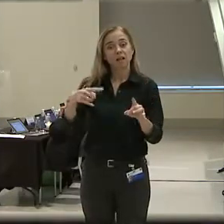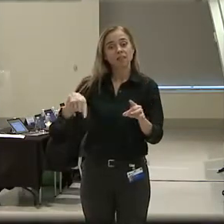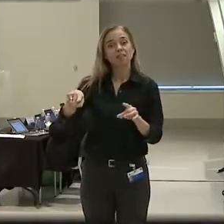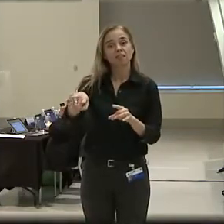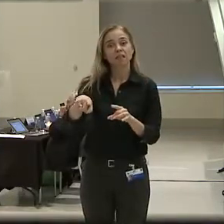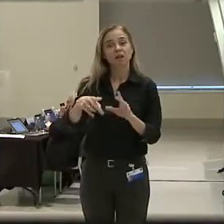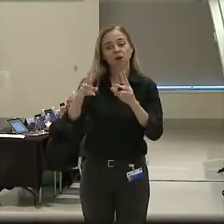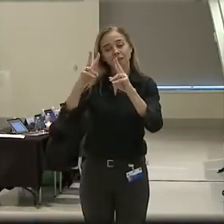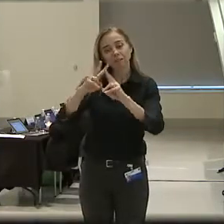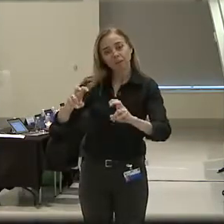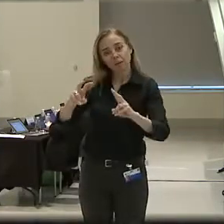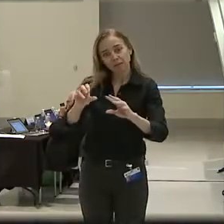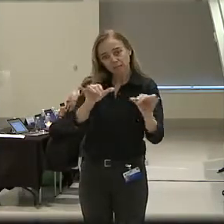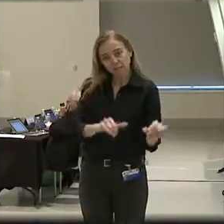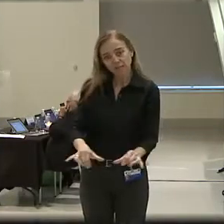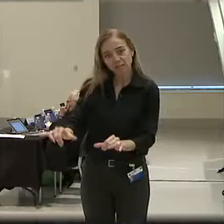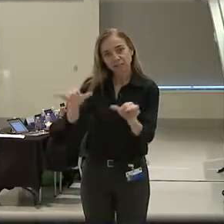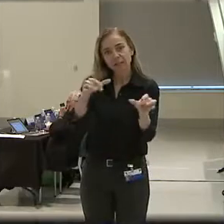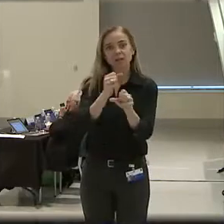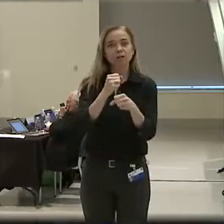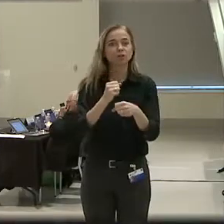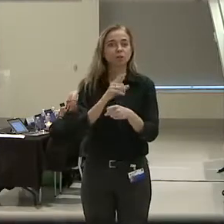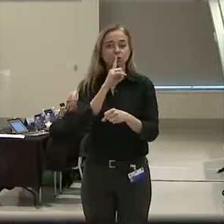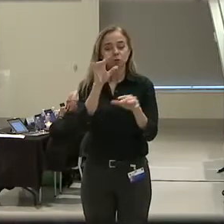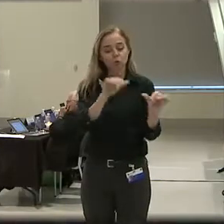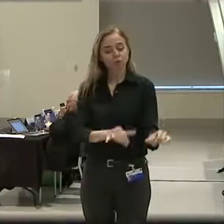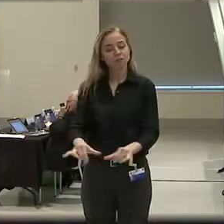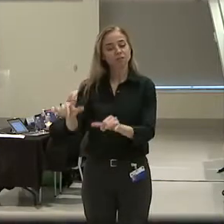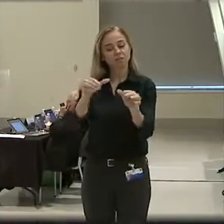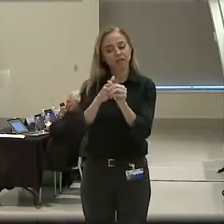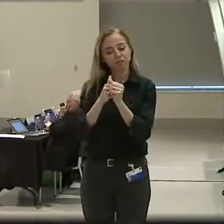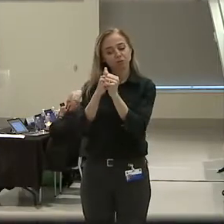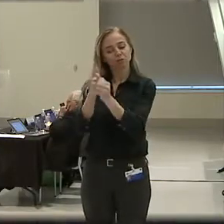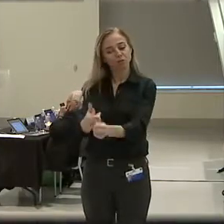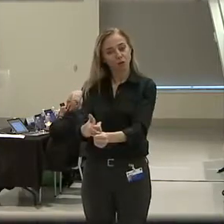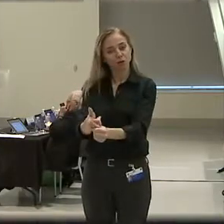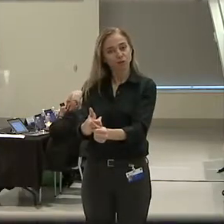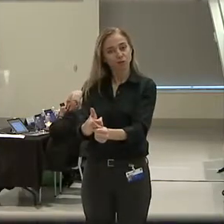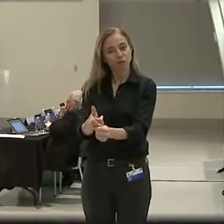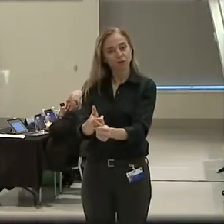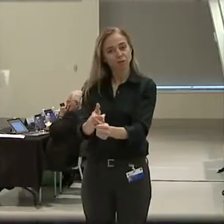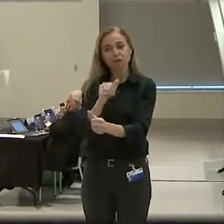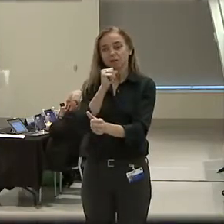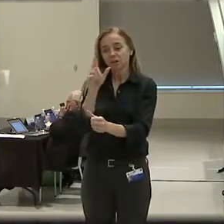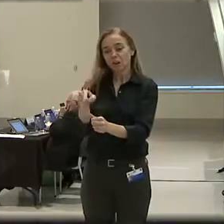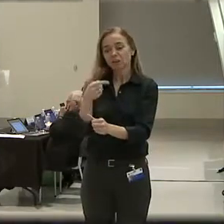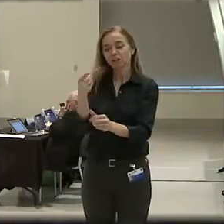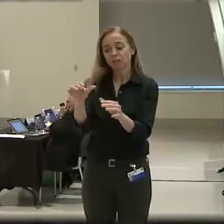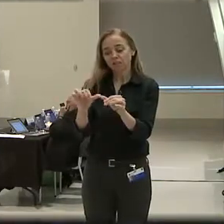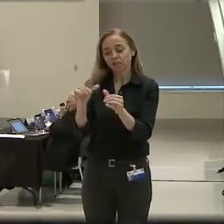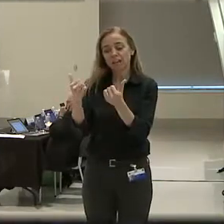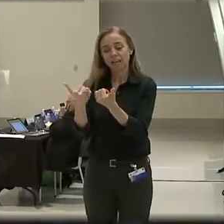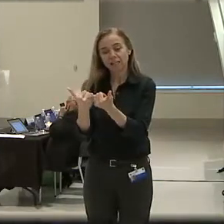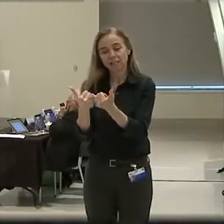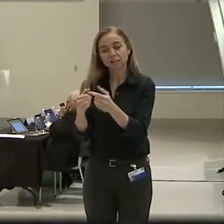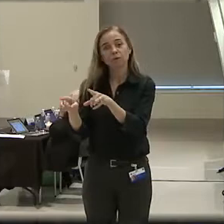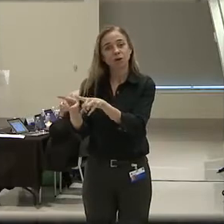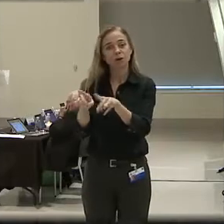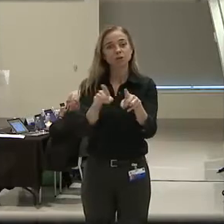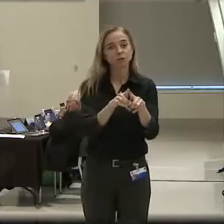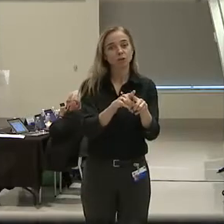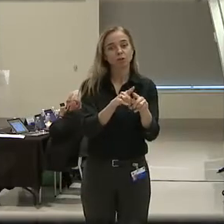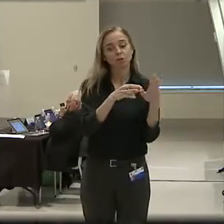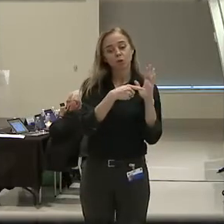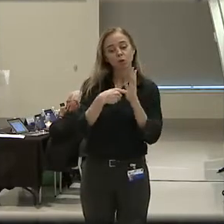is examining the standards, making sure the standards are being followed in that individual agency, that they reflect the community's values, and that